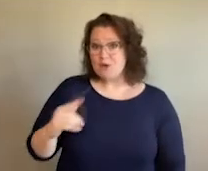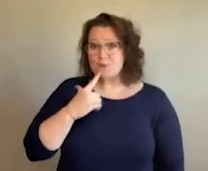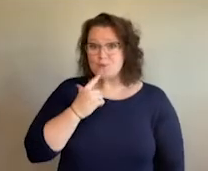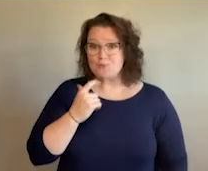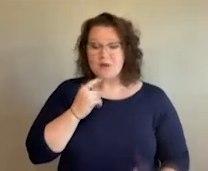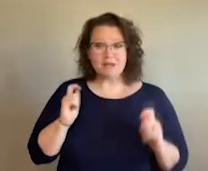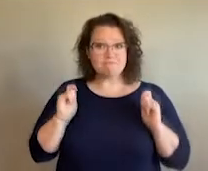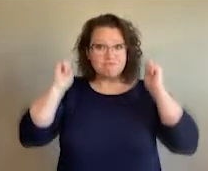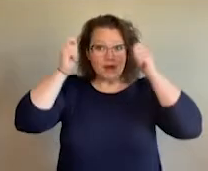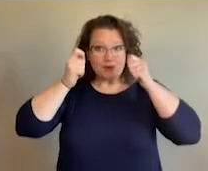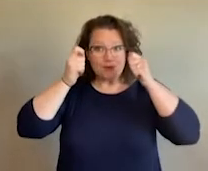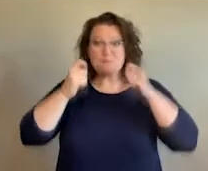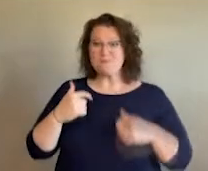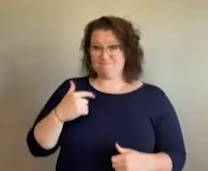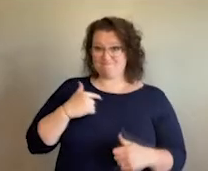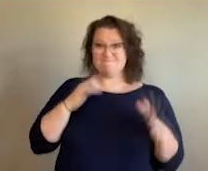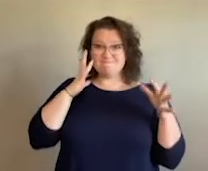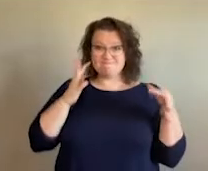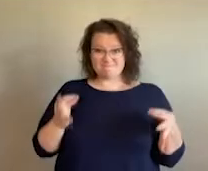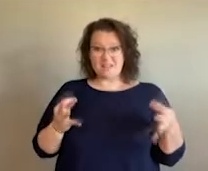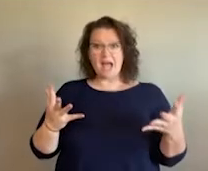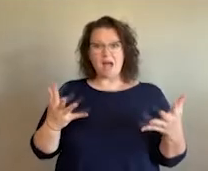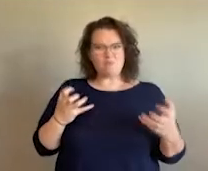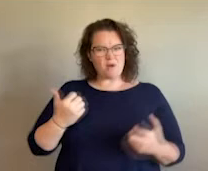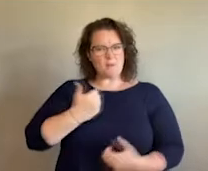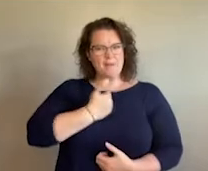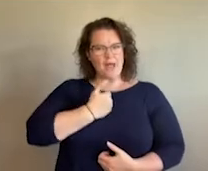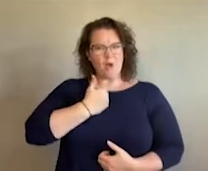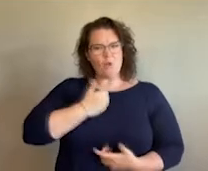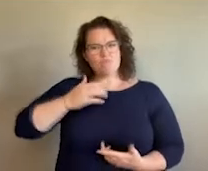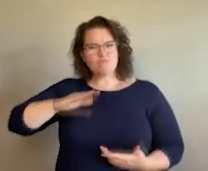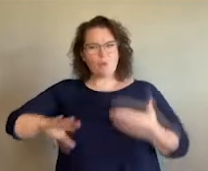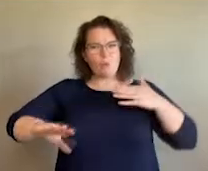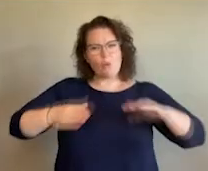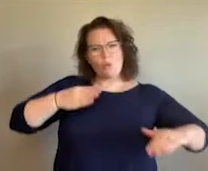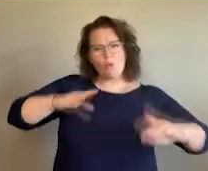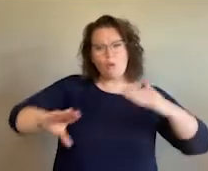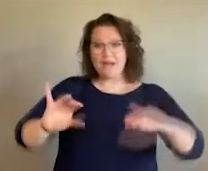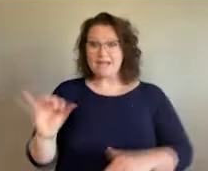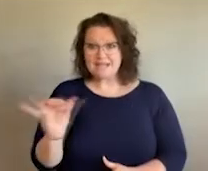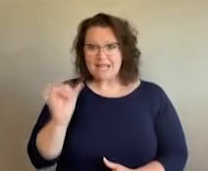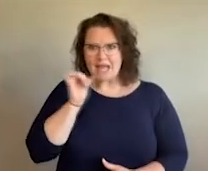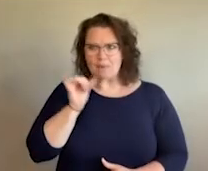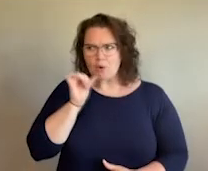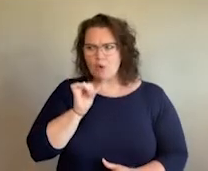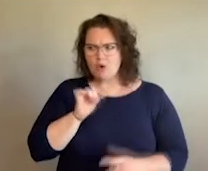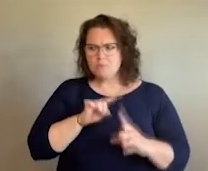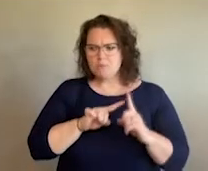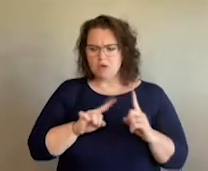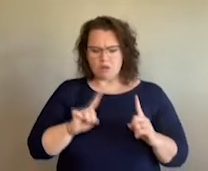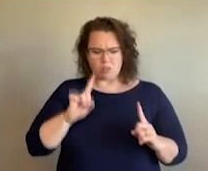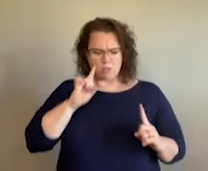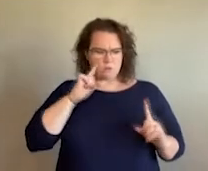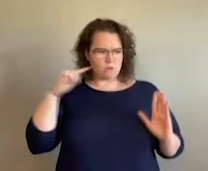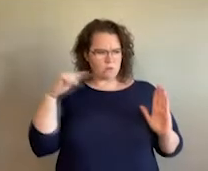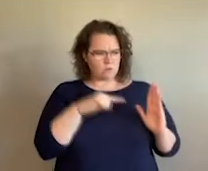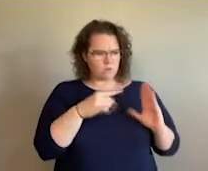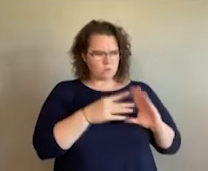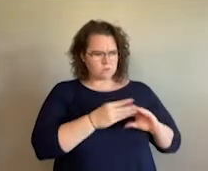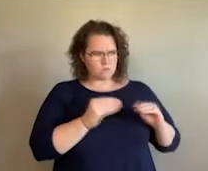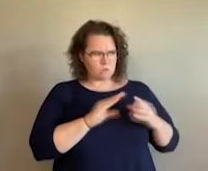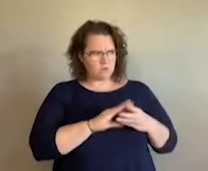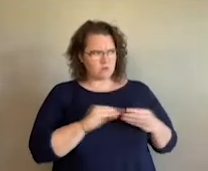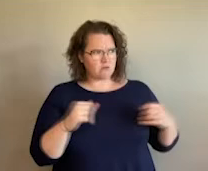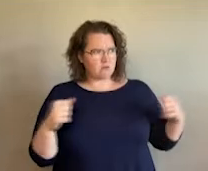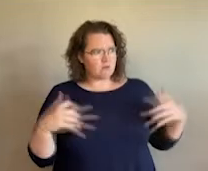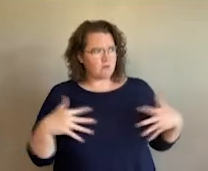after reading it, I decided that I wanted to take my own nature walk. But then I got kind of frightened because I was worried about